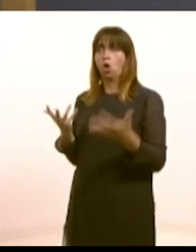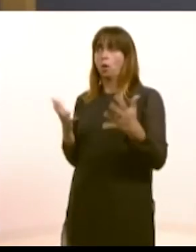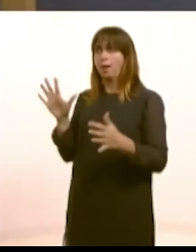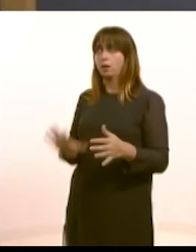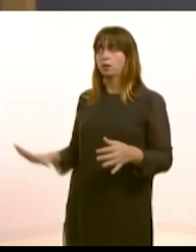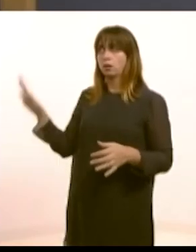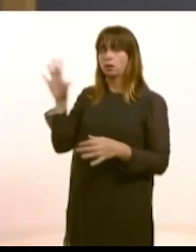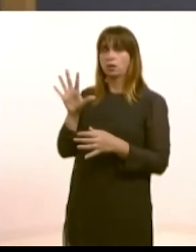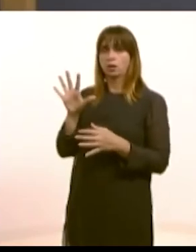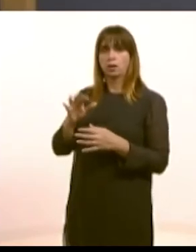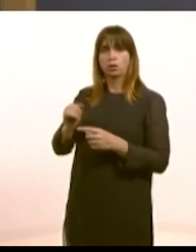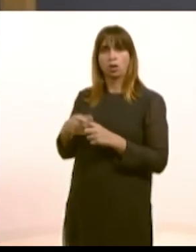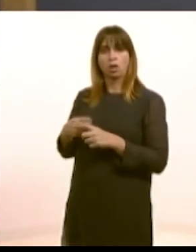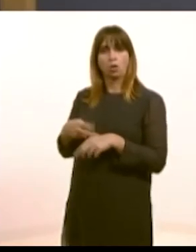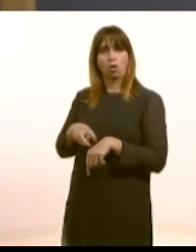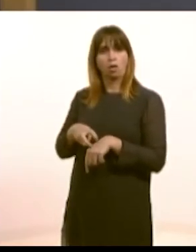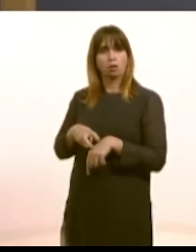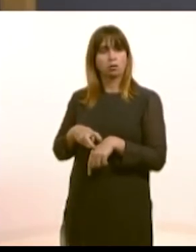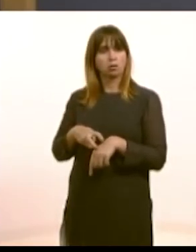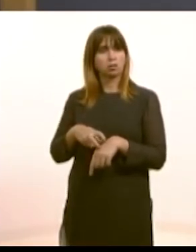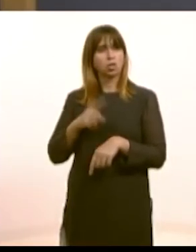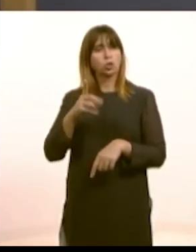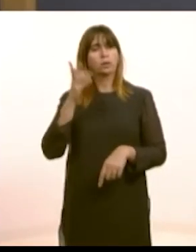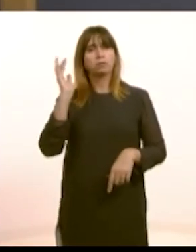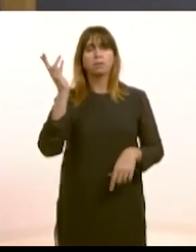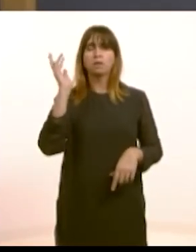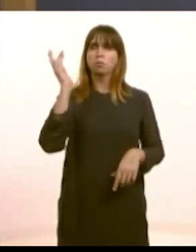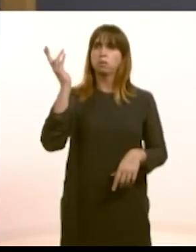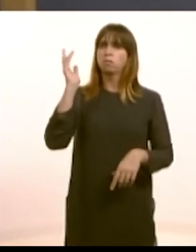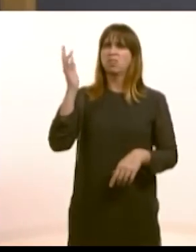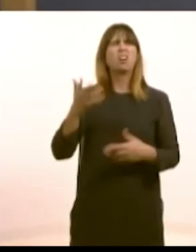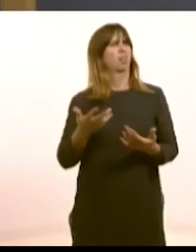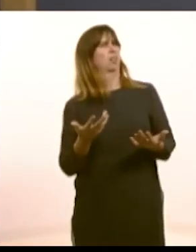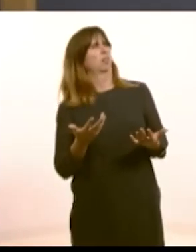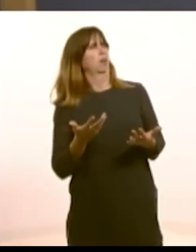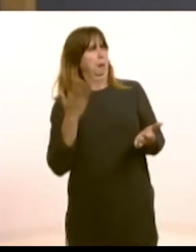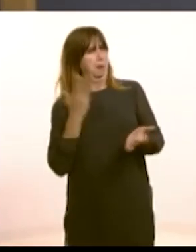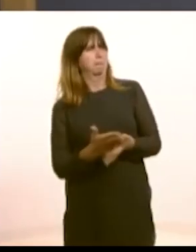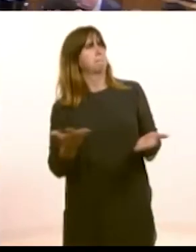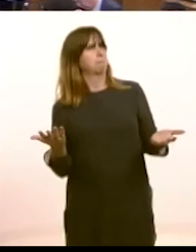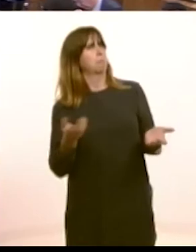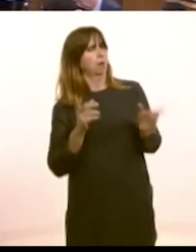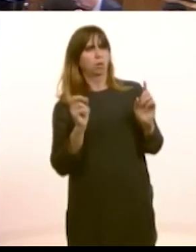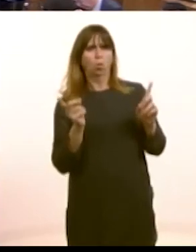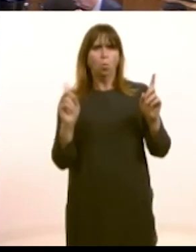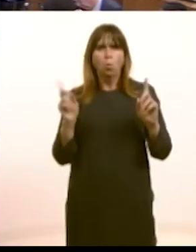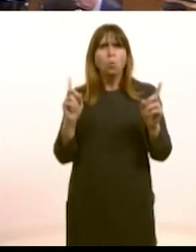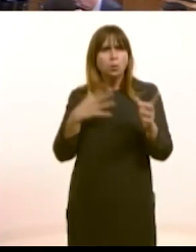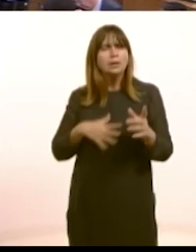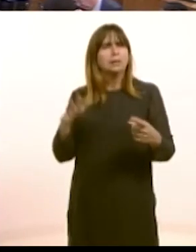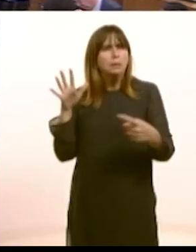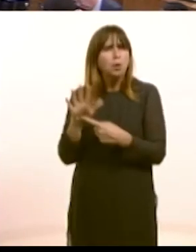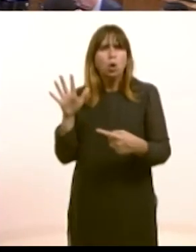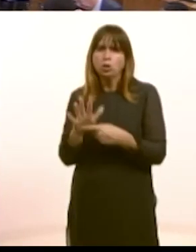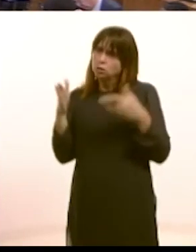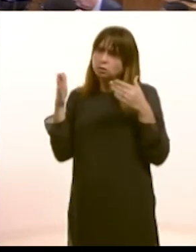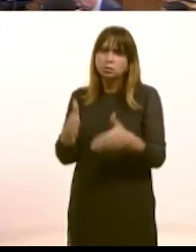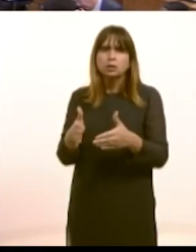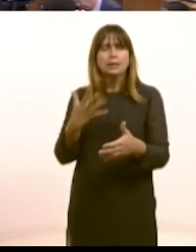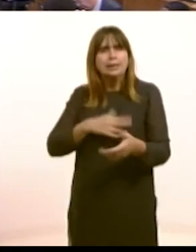UK. Is it empty rhetoric, therefore, when you are unable to provide what is crucially important and fundamental